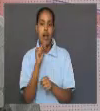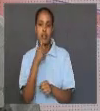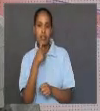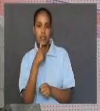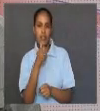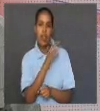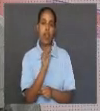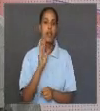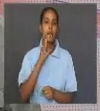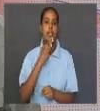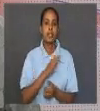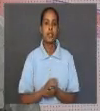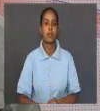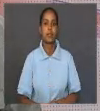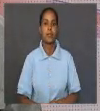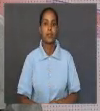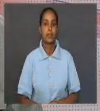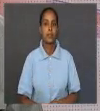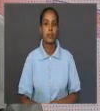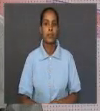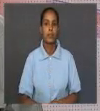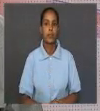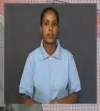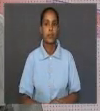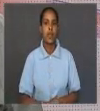contain acids and bases.